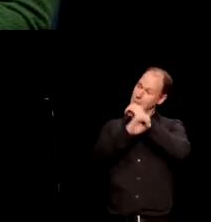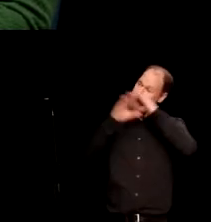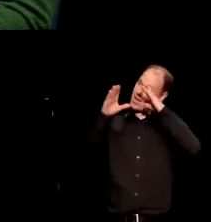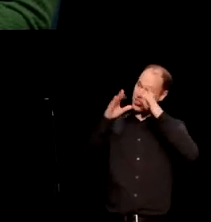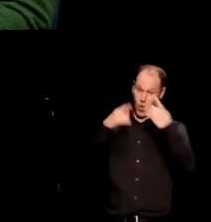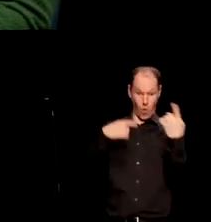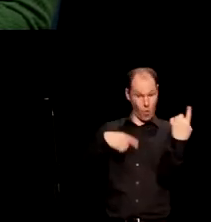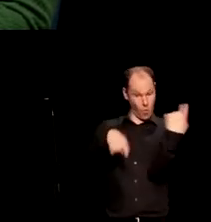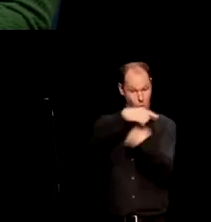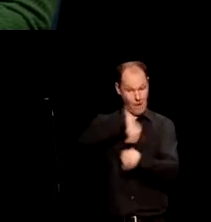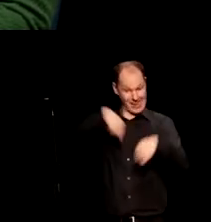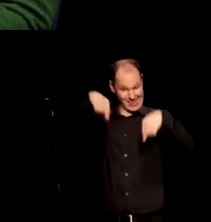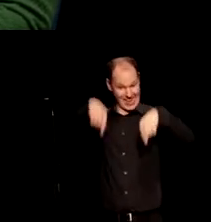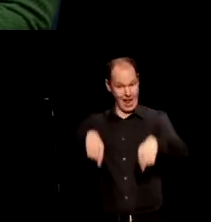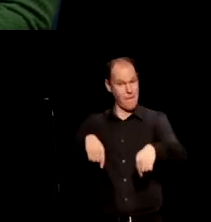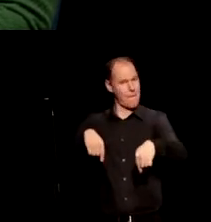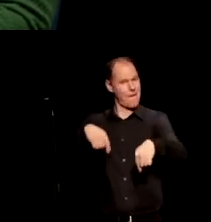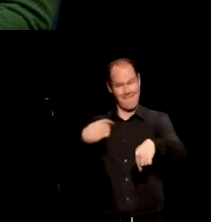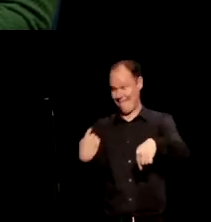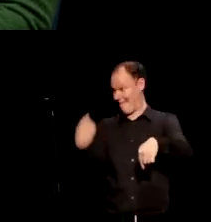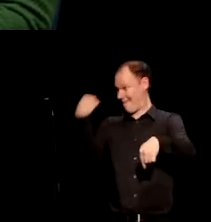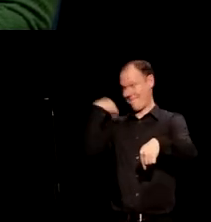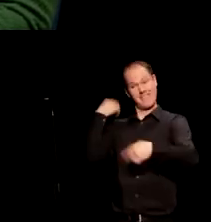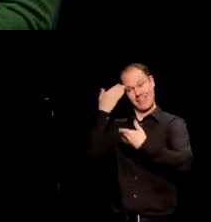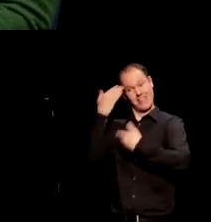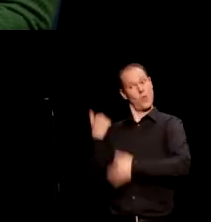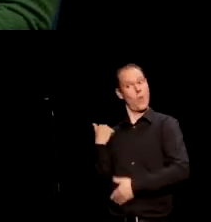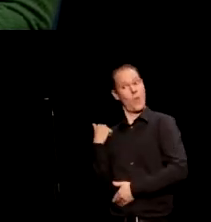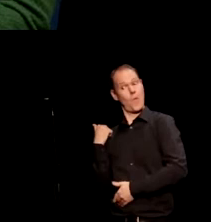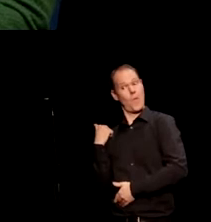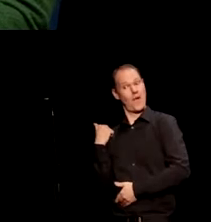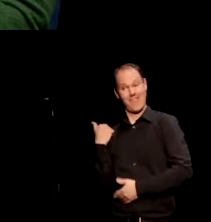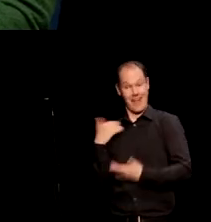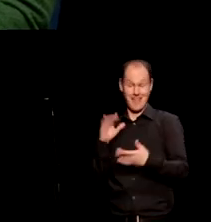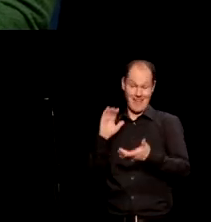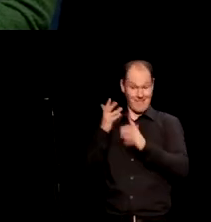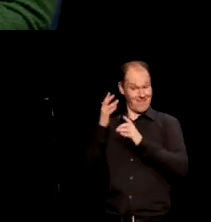wonderful audience about this moment. And the master would have definitely had a radio show about that.